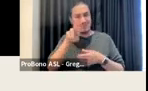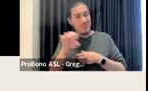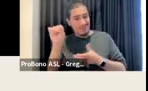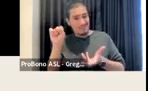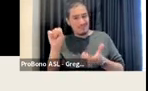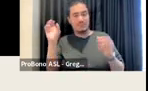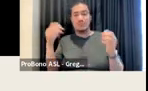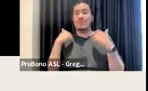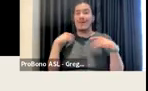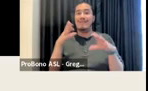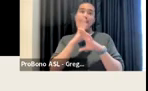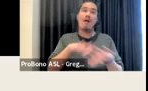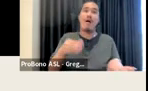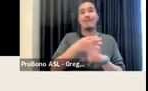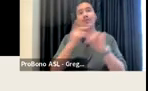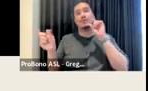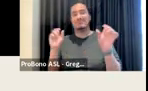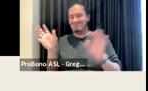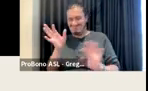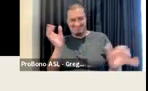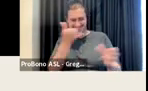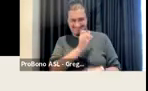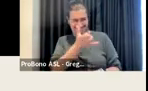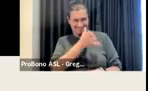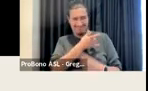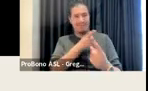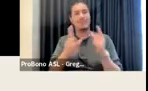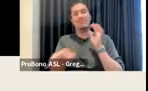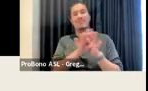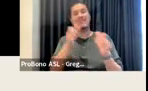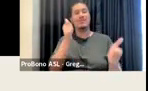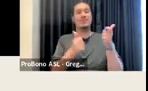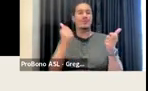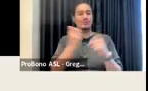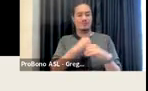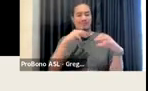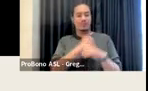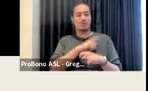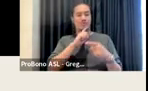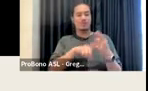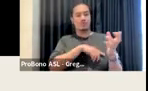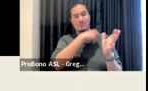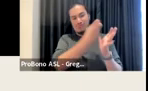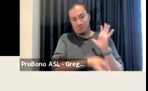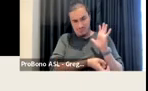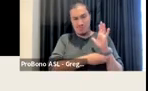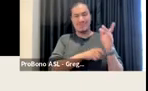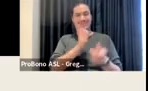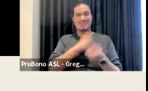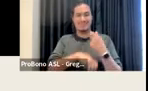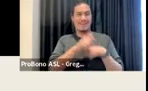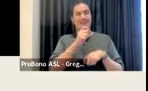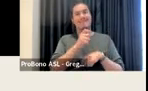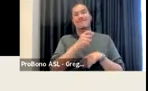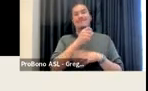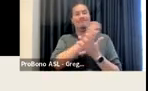calm before the storm is nonsense. It's like, it's rather you're picking which explosion to lean towards rather than a singular explosion that sets off the